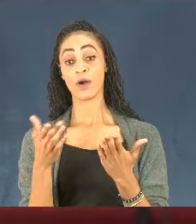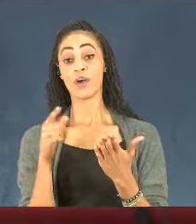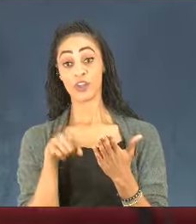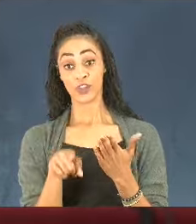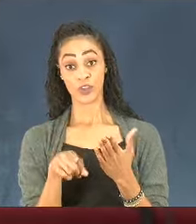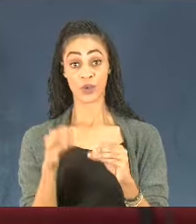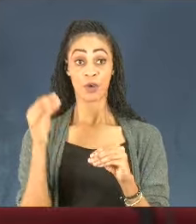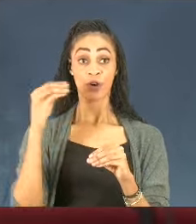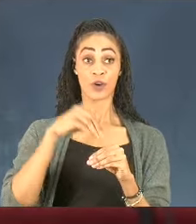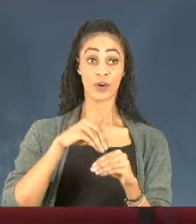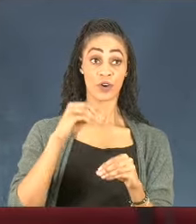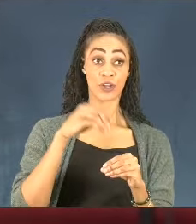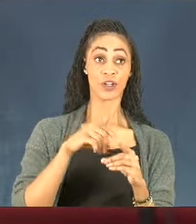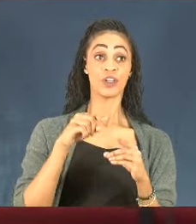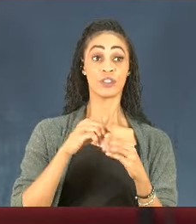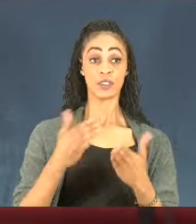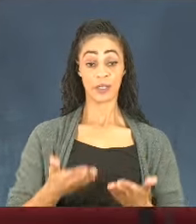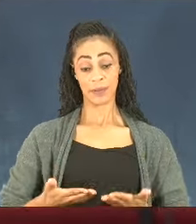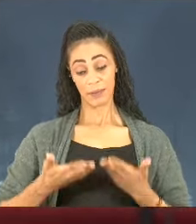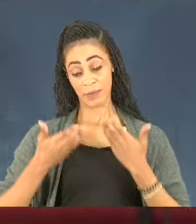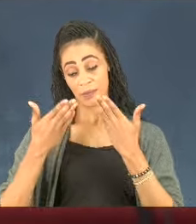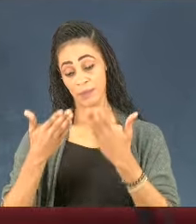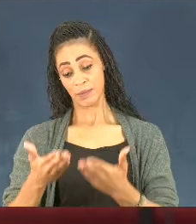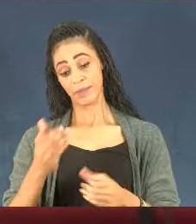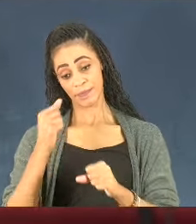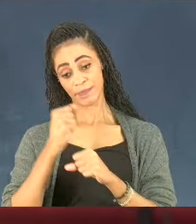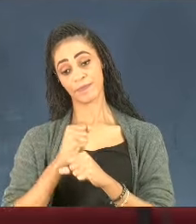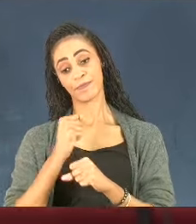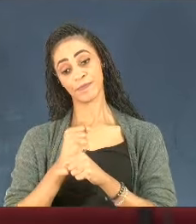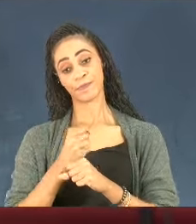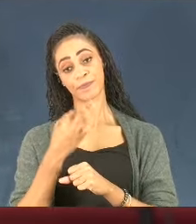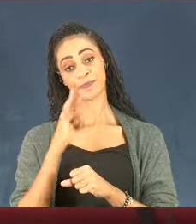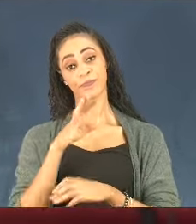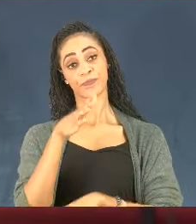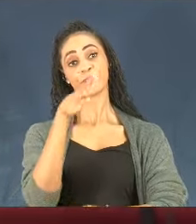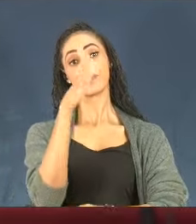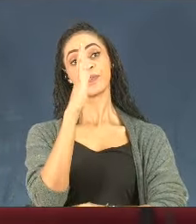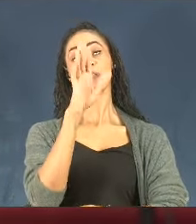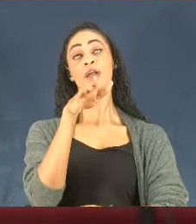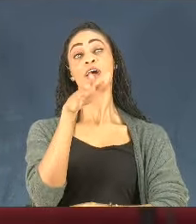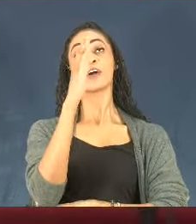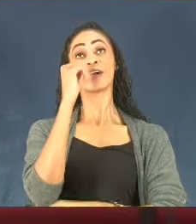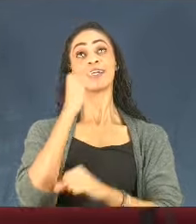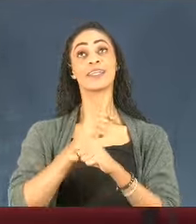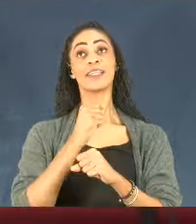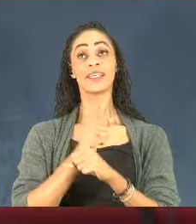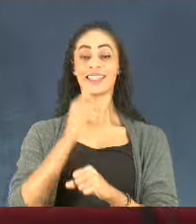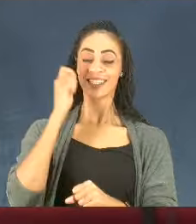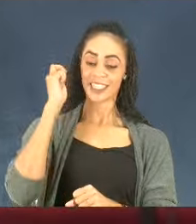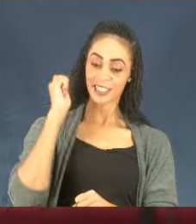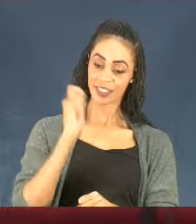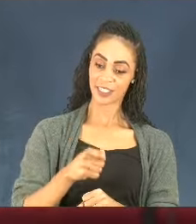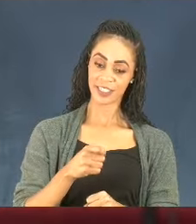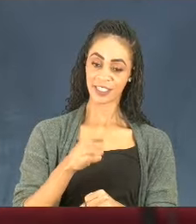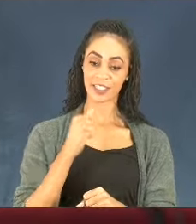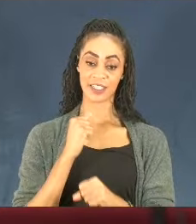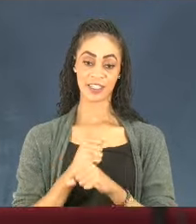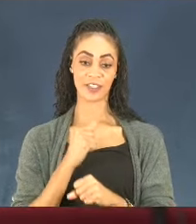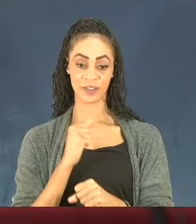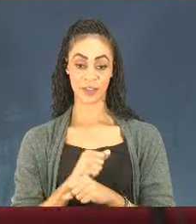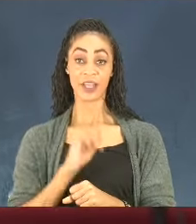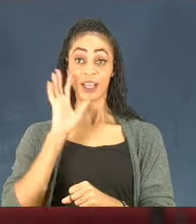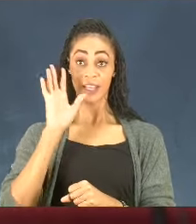are contributing to the providential work of God. God does justice work. God is in the business of